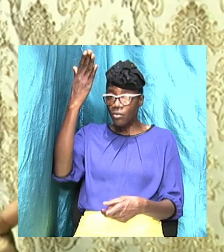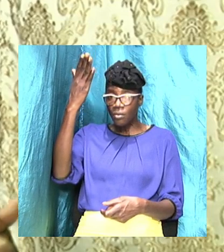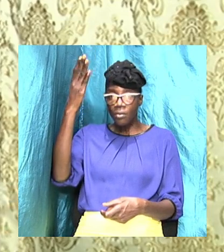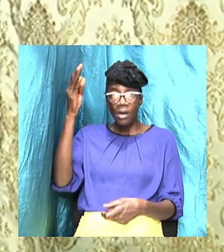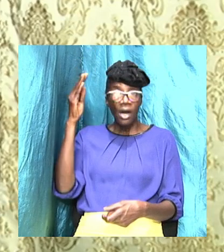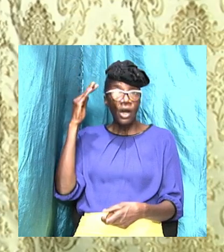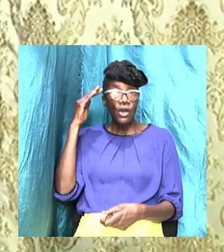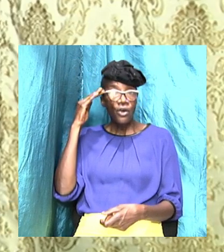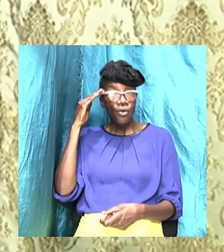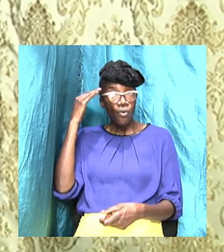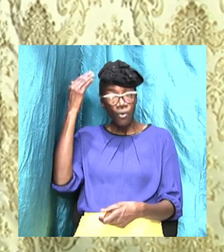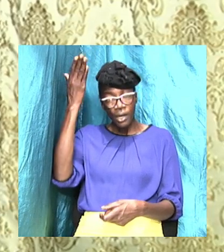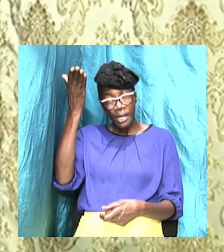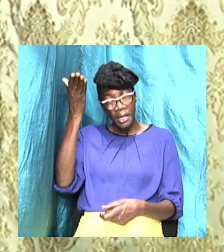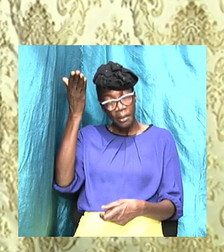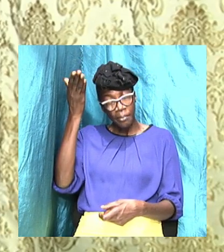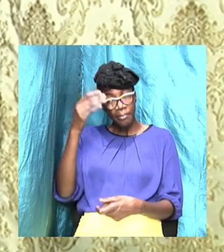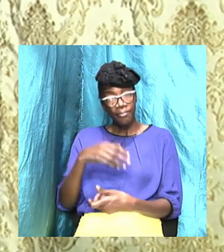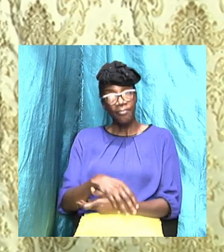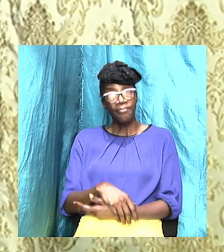him.